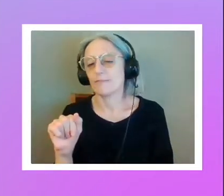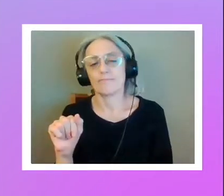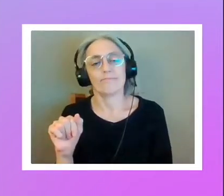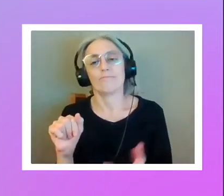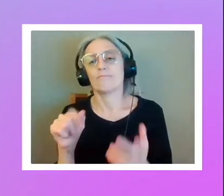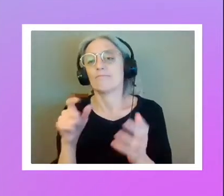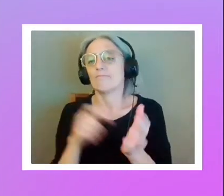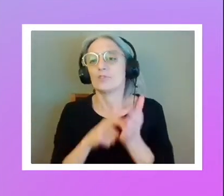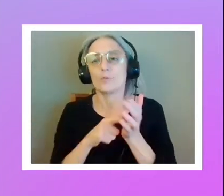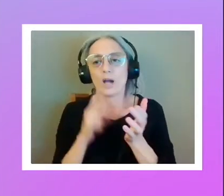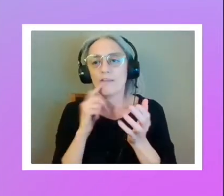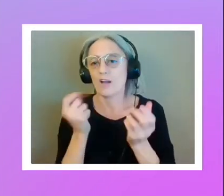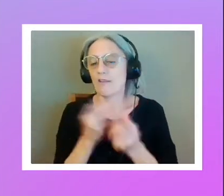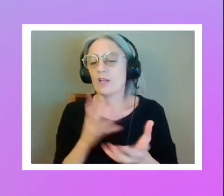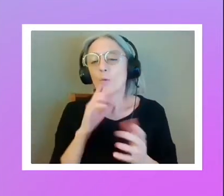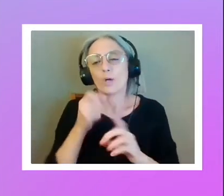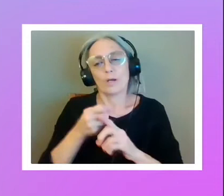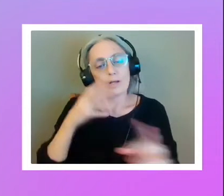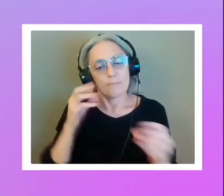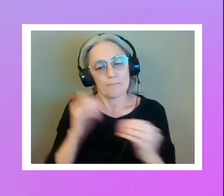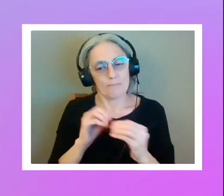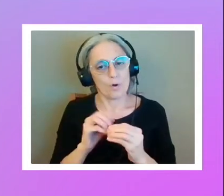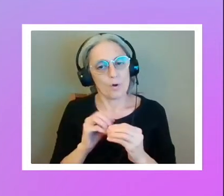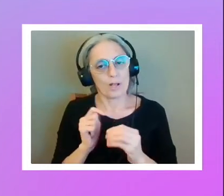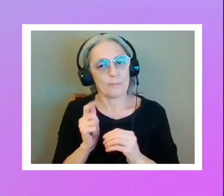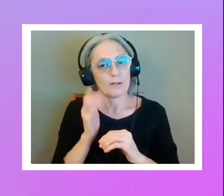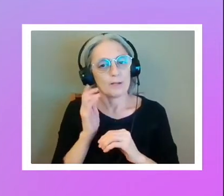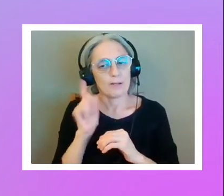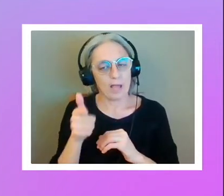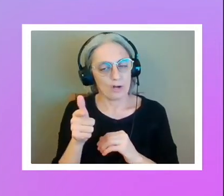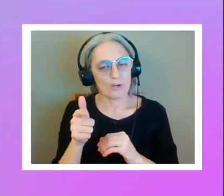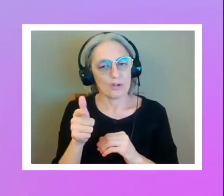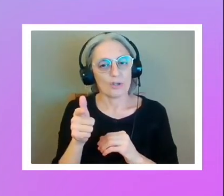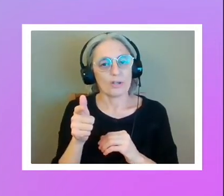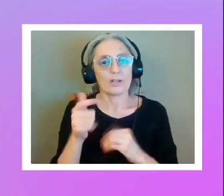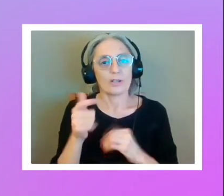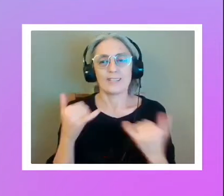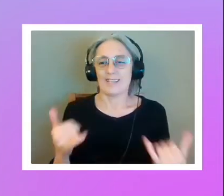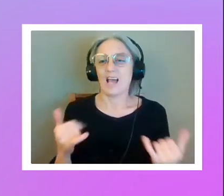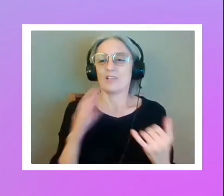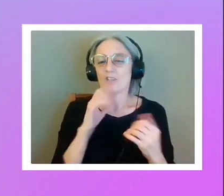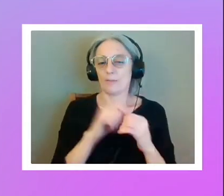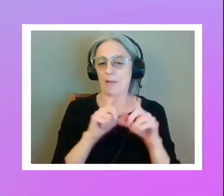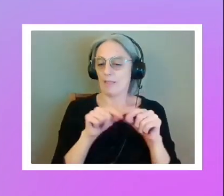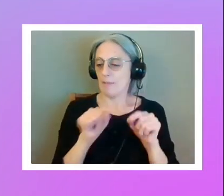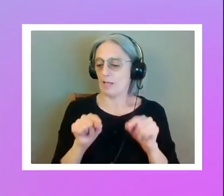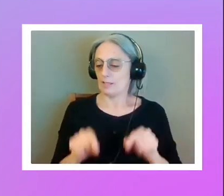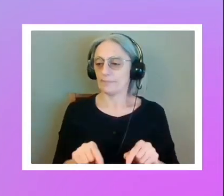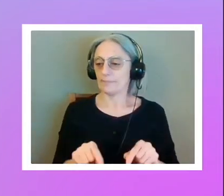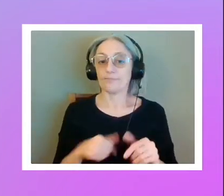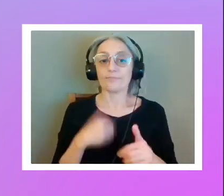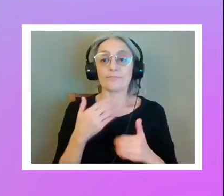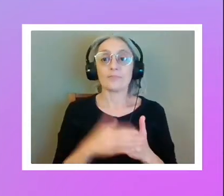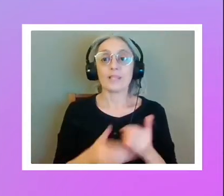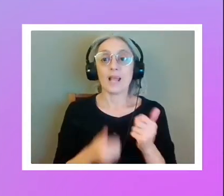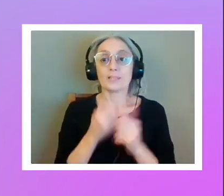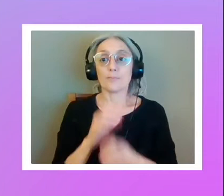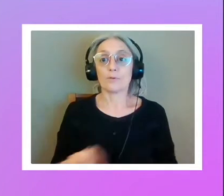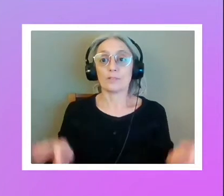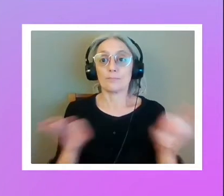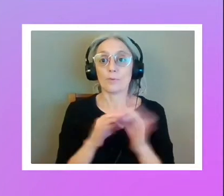And we're going to get a little bit more into ARIA a little bit after down, but right now we're just kind of talking about the buttons. So now let's talk about what the next most important thing we want to